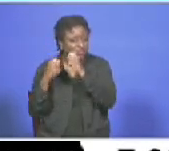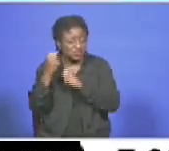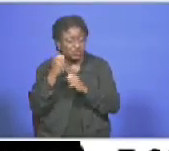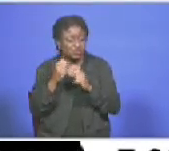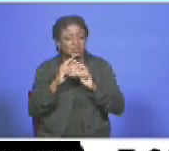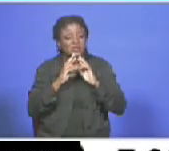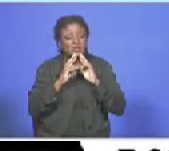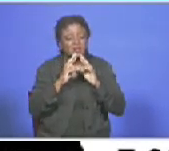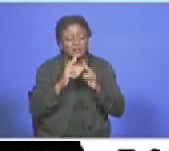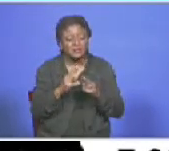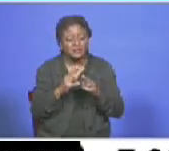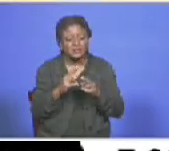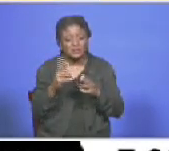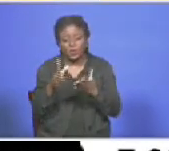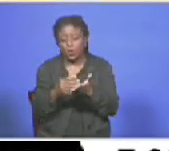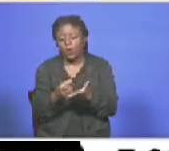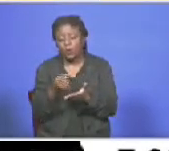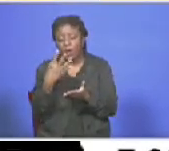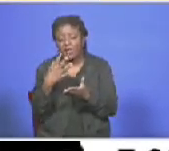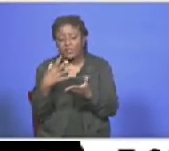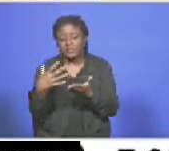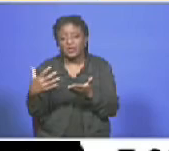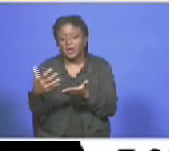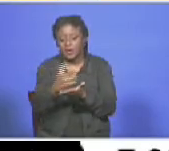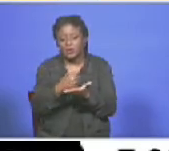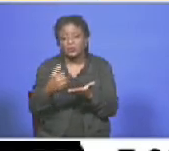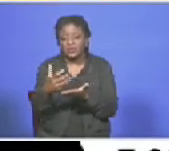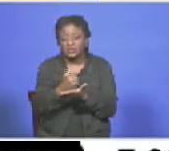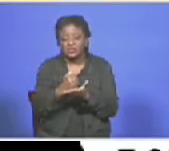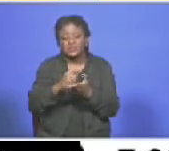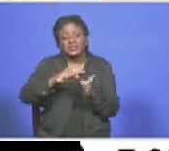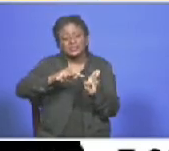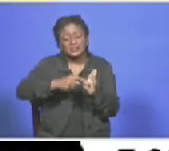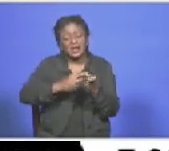wealth accumulation is simply start saving, then